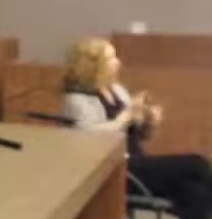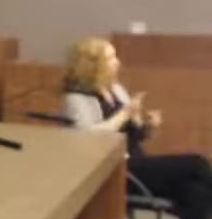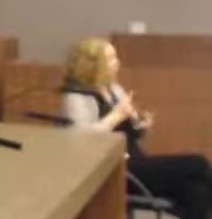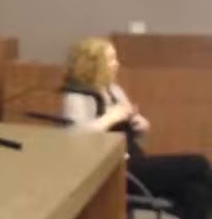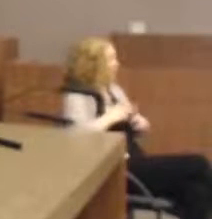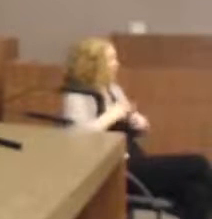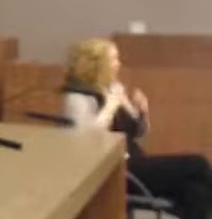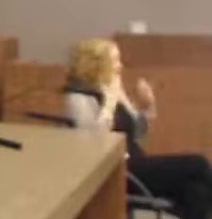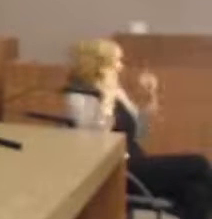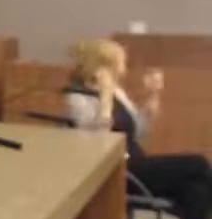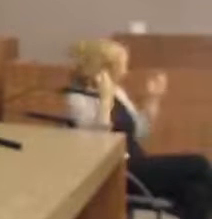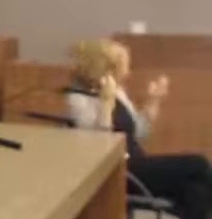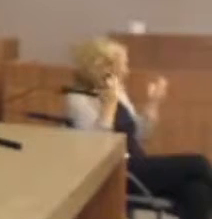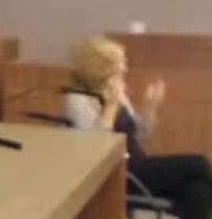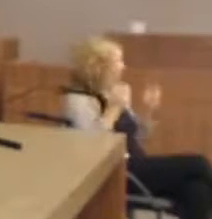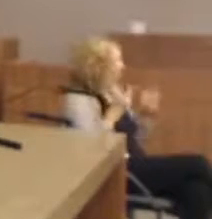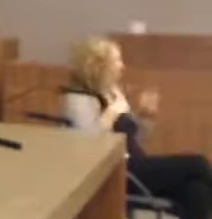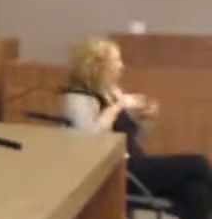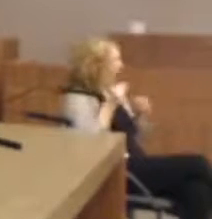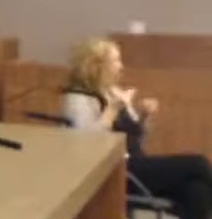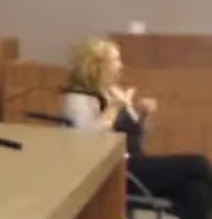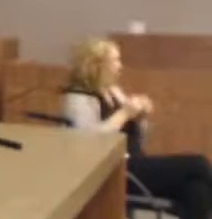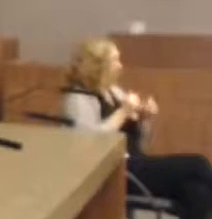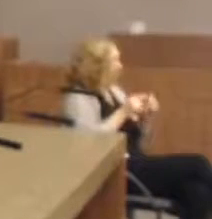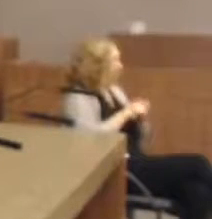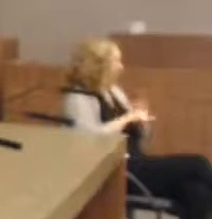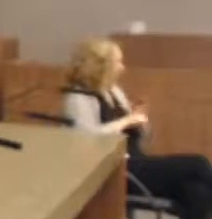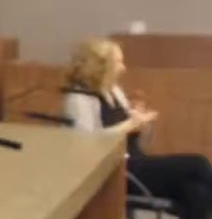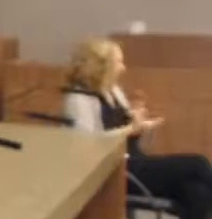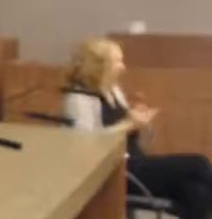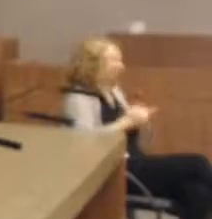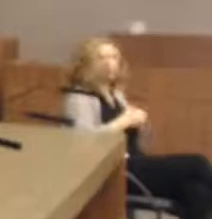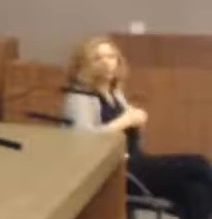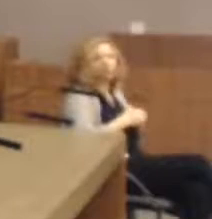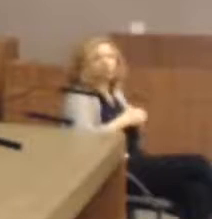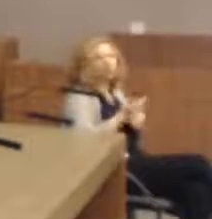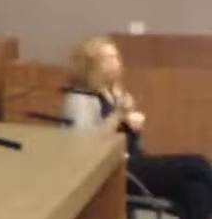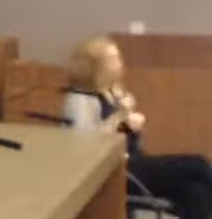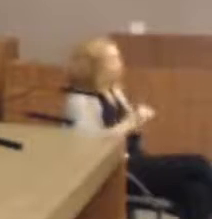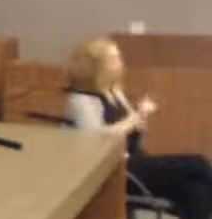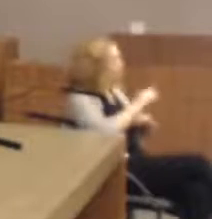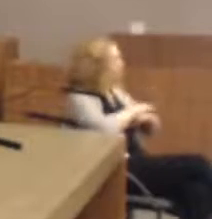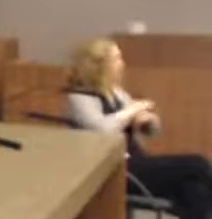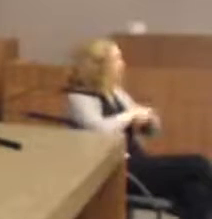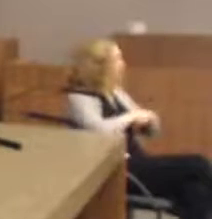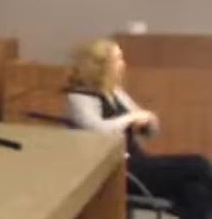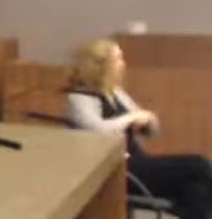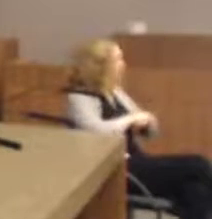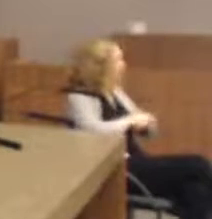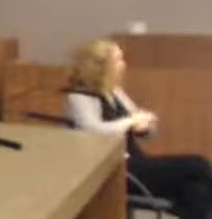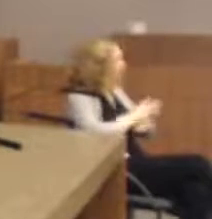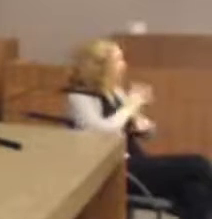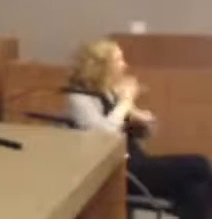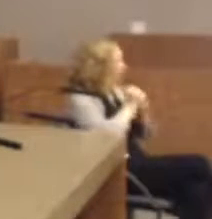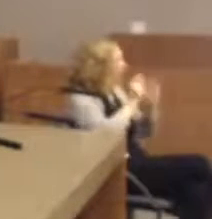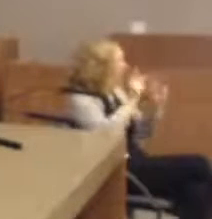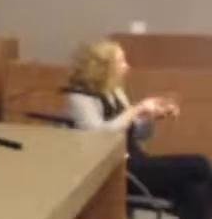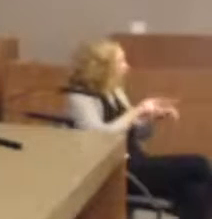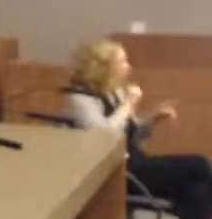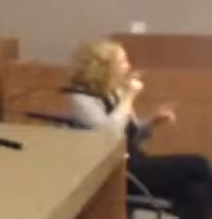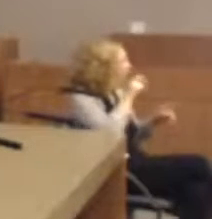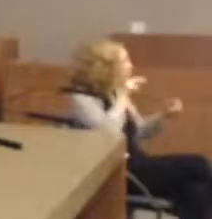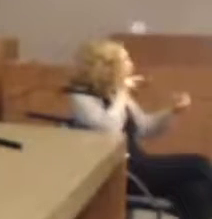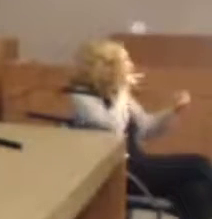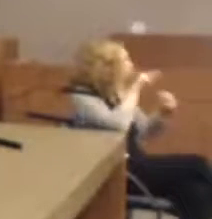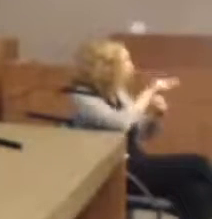from the event, but we feed it with things like that, right? Walk up to a desk and talk to a human being and not have to look through the little hole. That's what we're trying to go